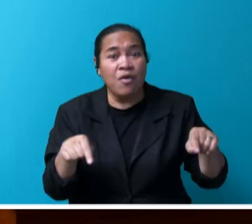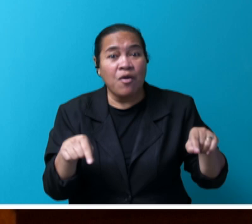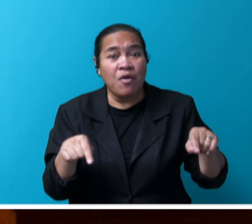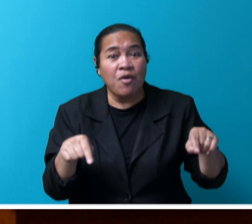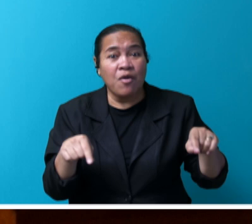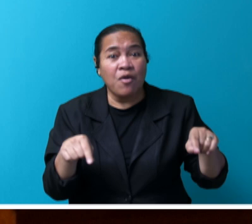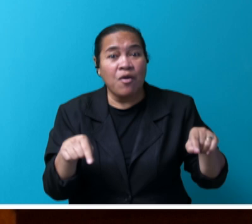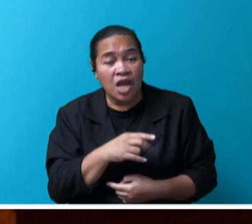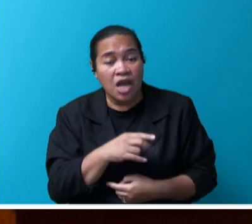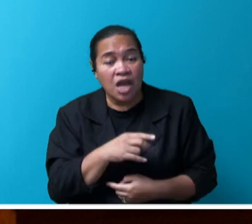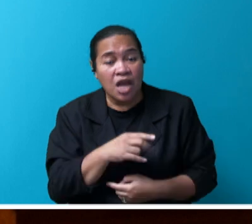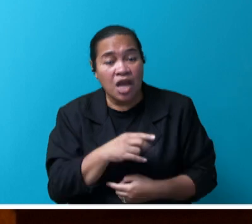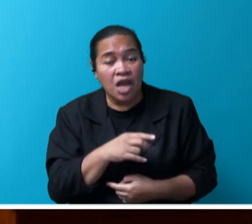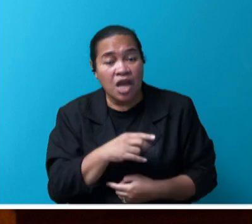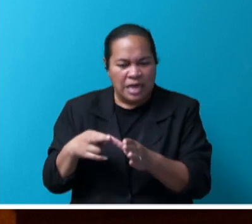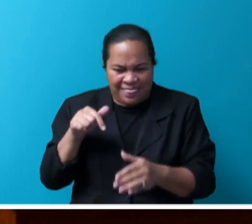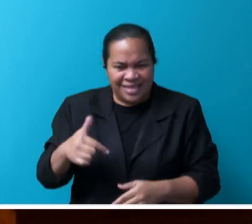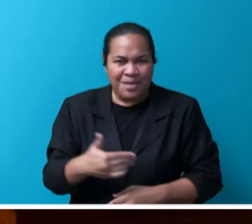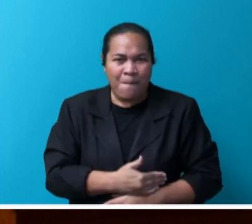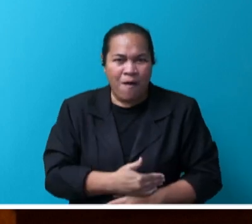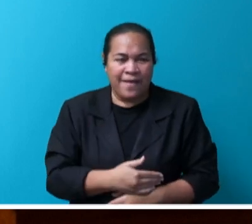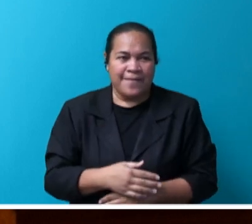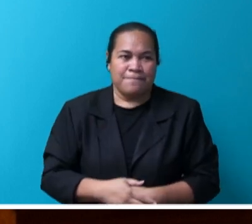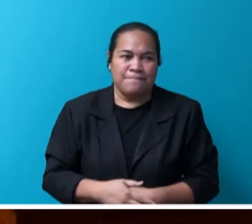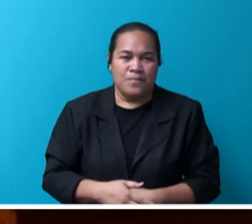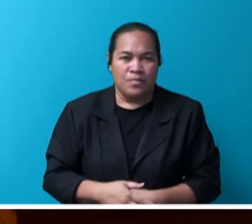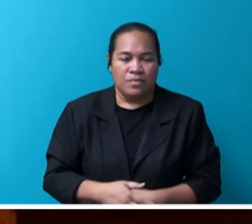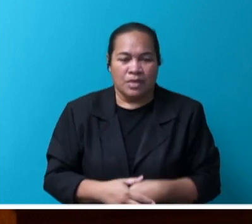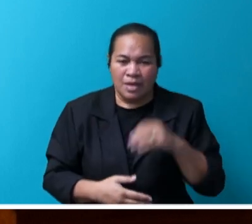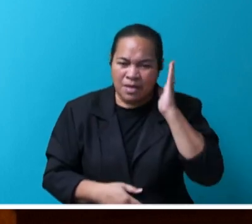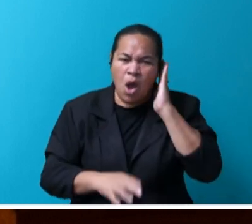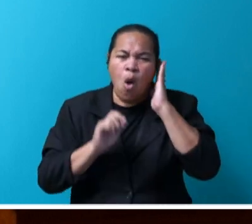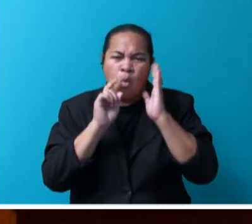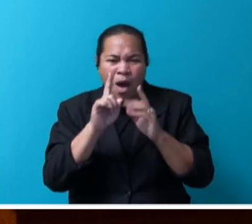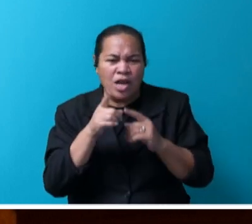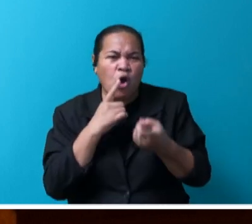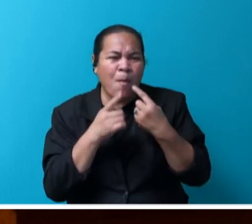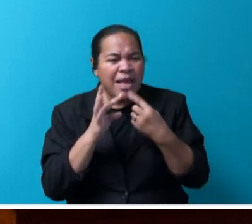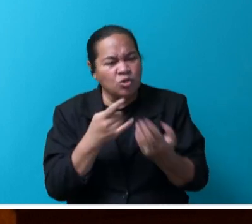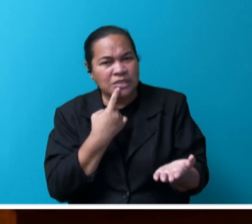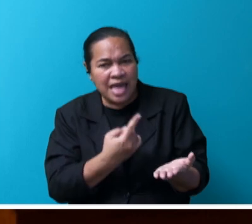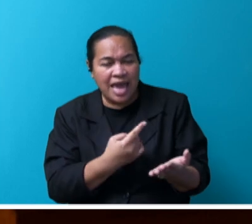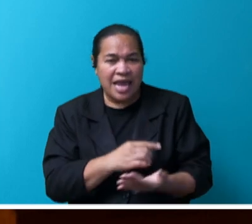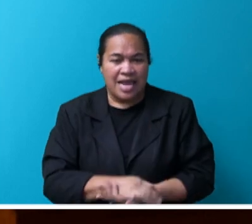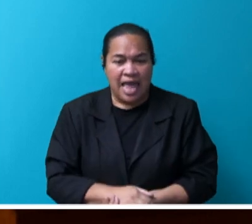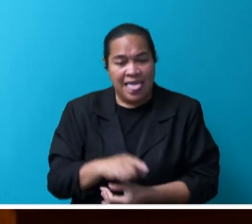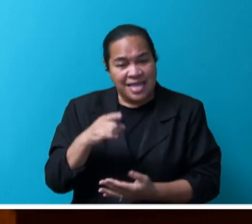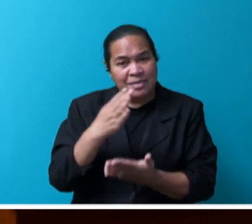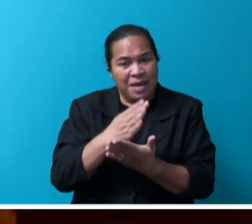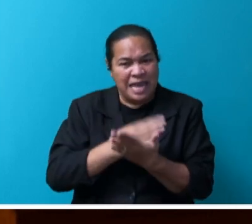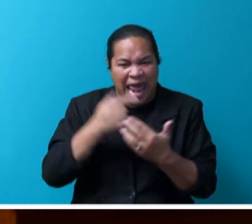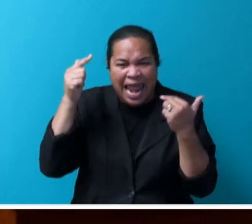will echo the same challenge that used to be echoed by the former finance minister and former attorney general to the